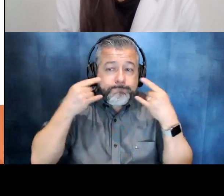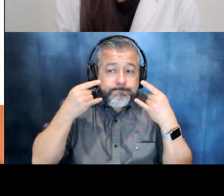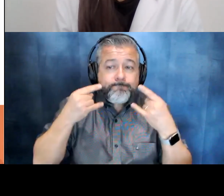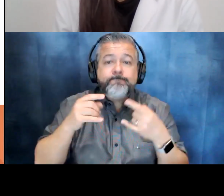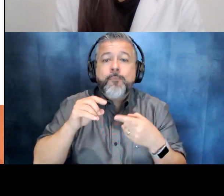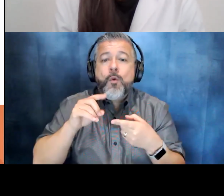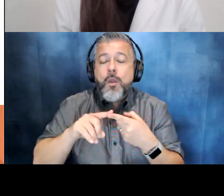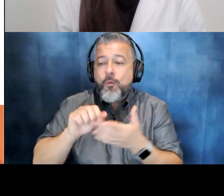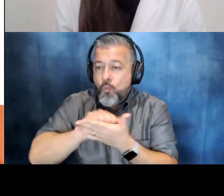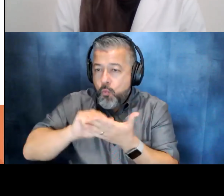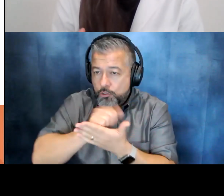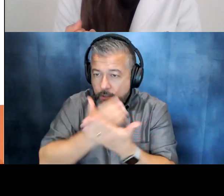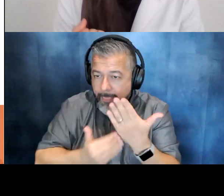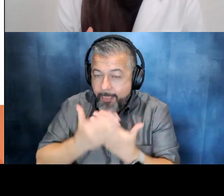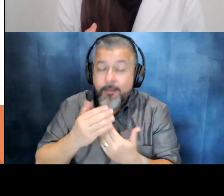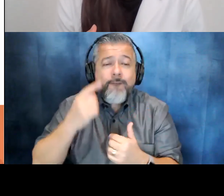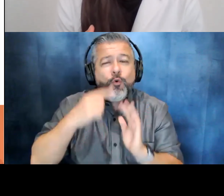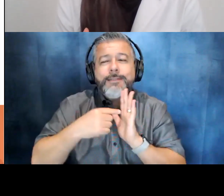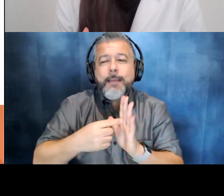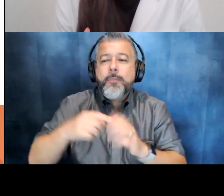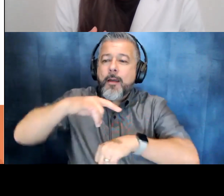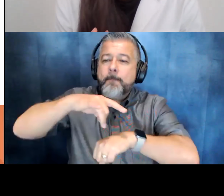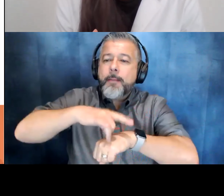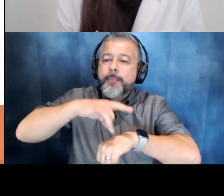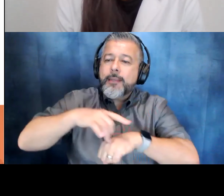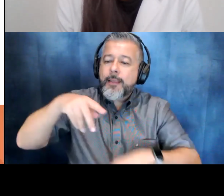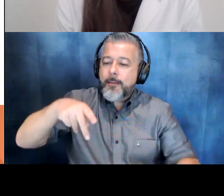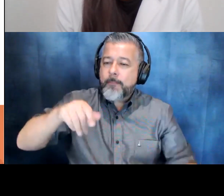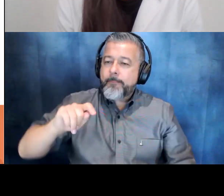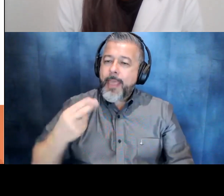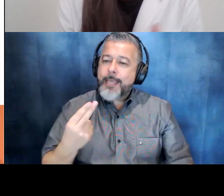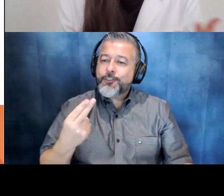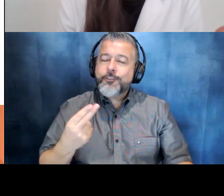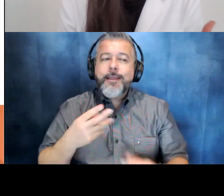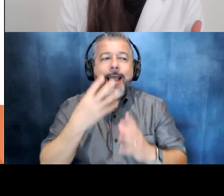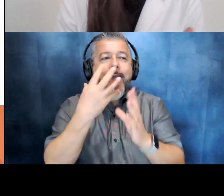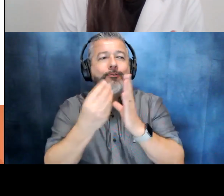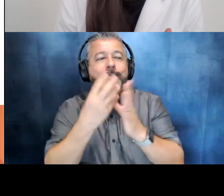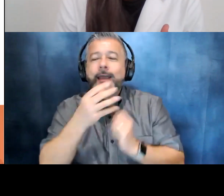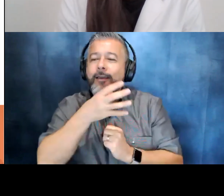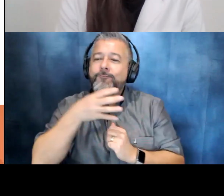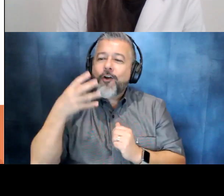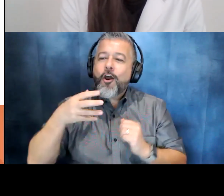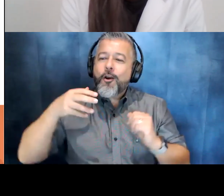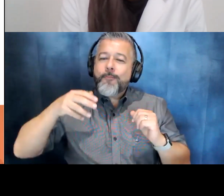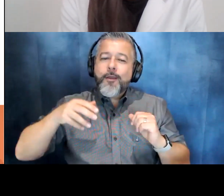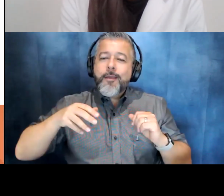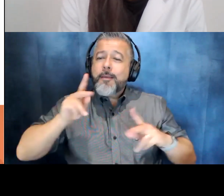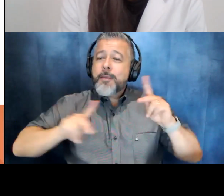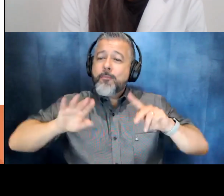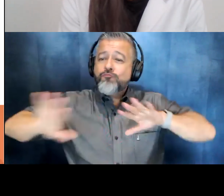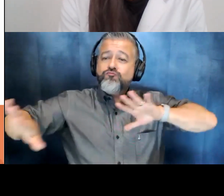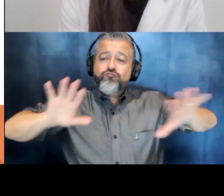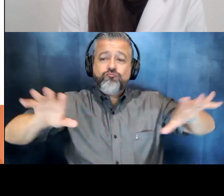patch that really keeps these protocols in mind, outdoor activities like that, people like